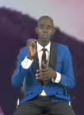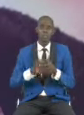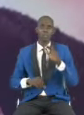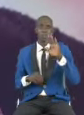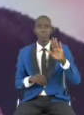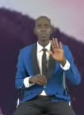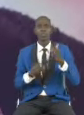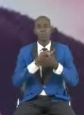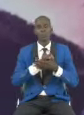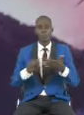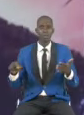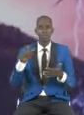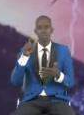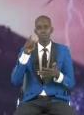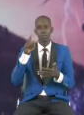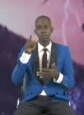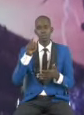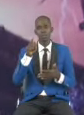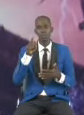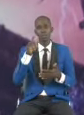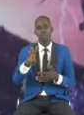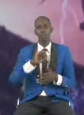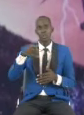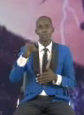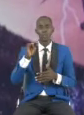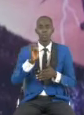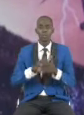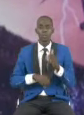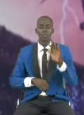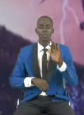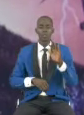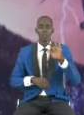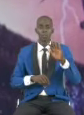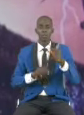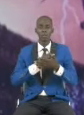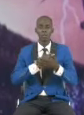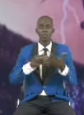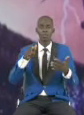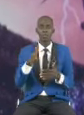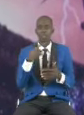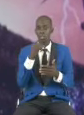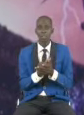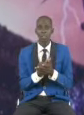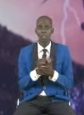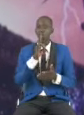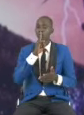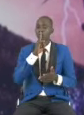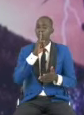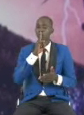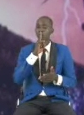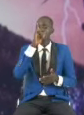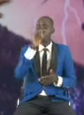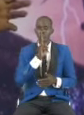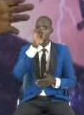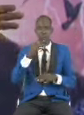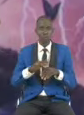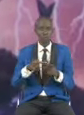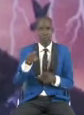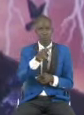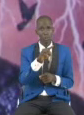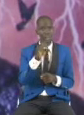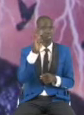verse 24. It says, verily, verily, I say unto you, he that heareth